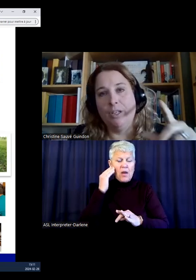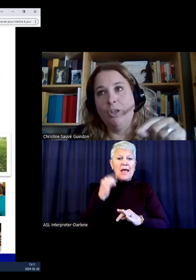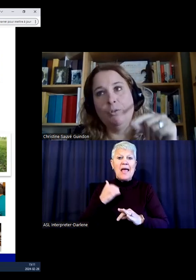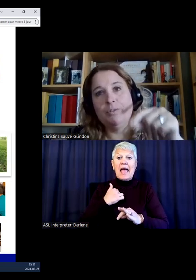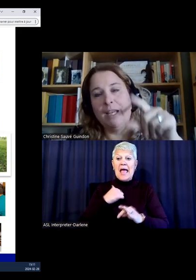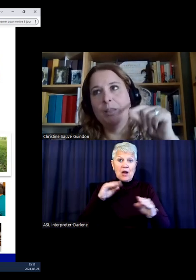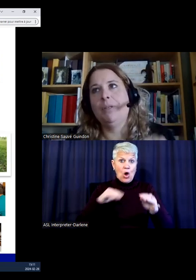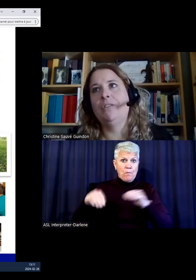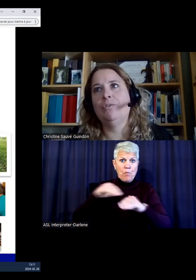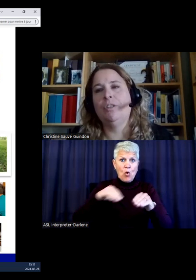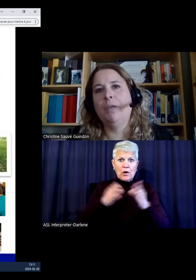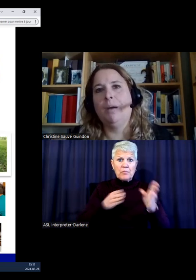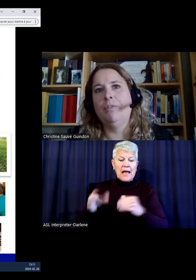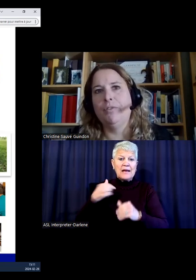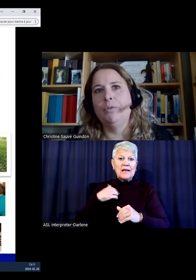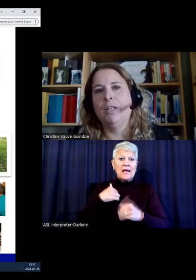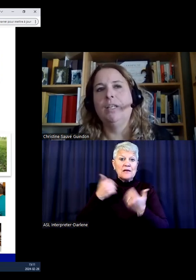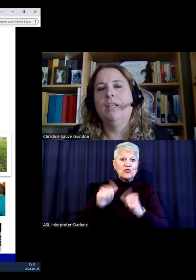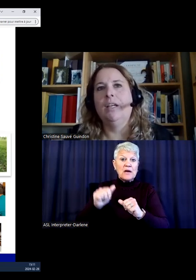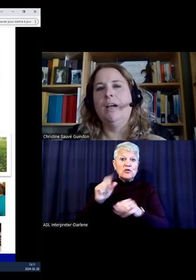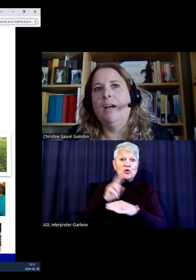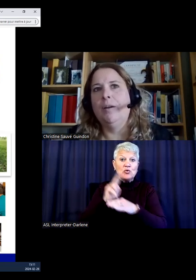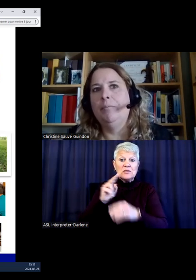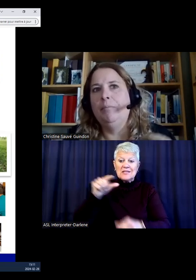planning, like, you know, taking the pincers to pick up the food,